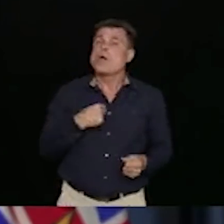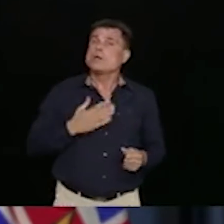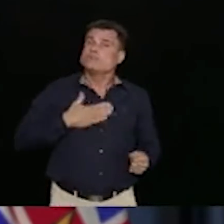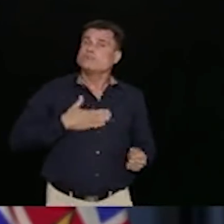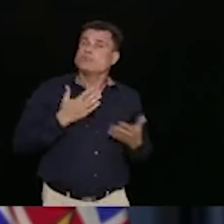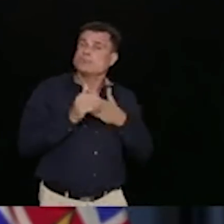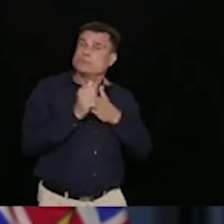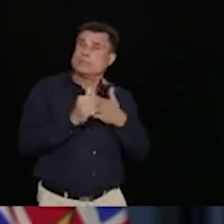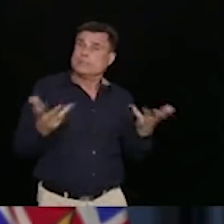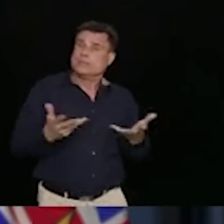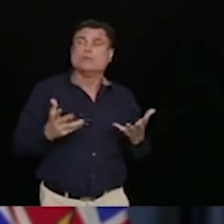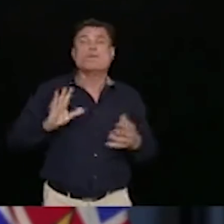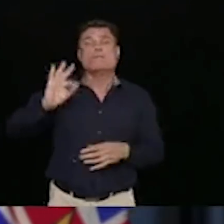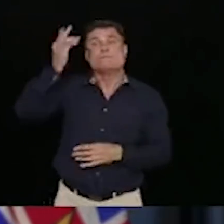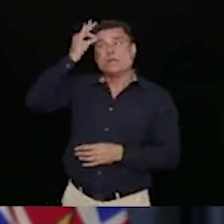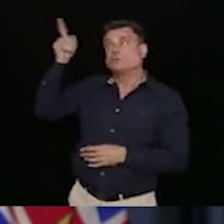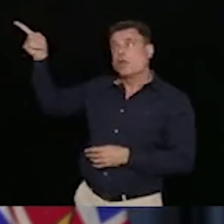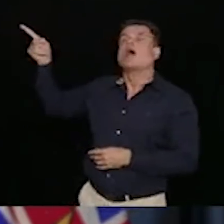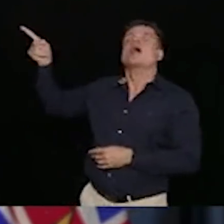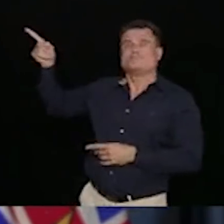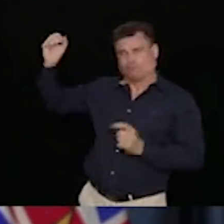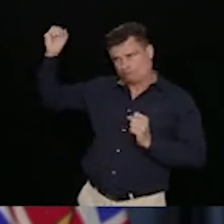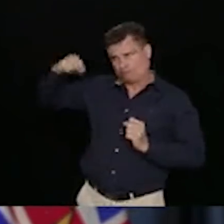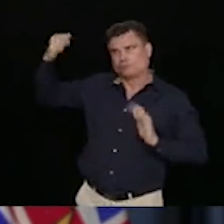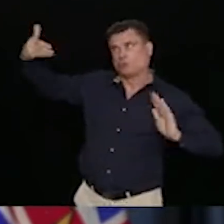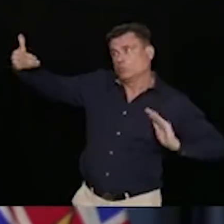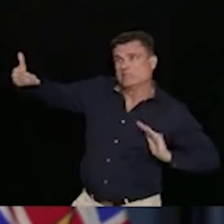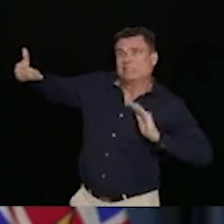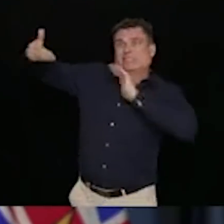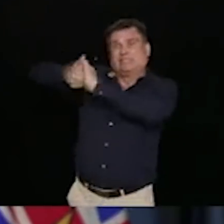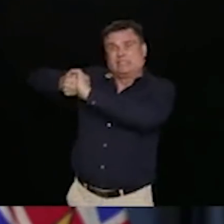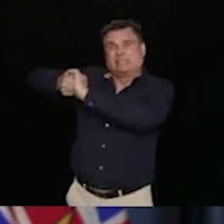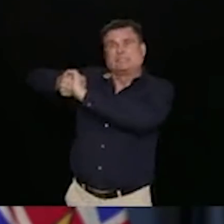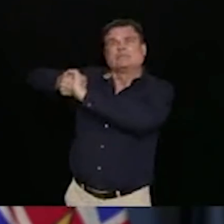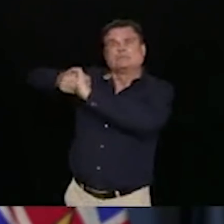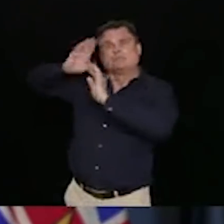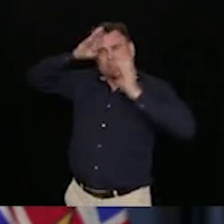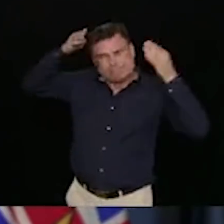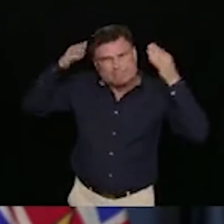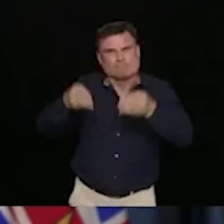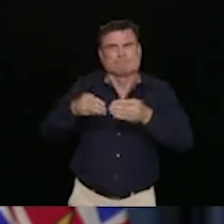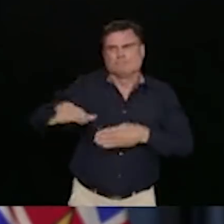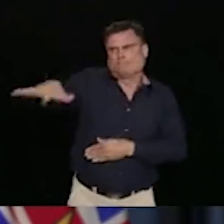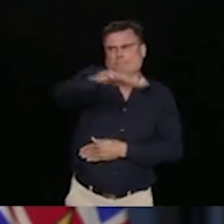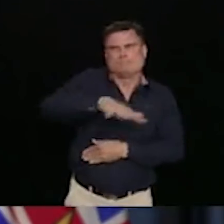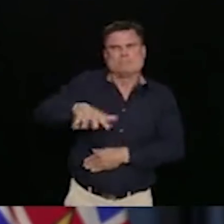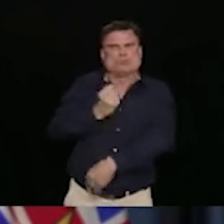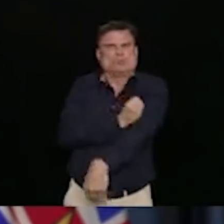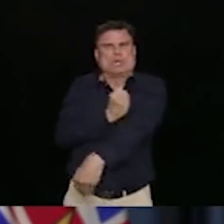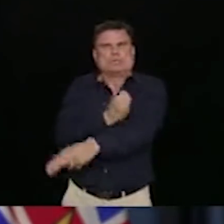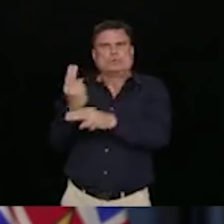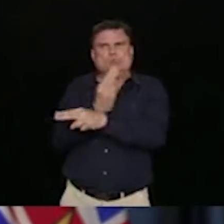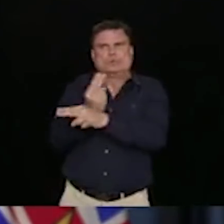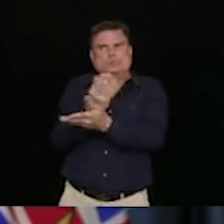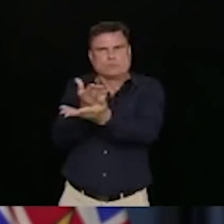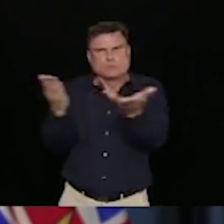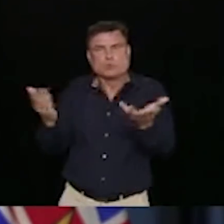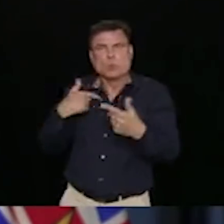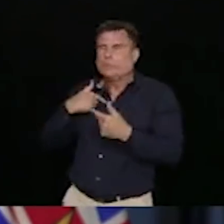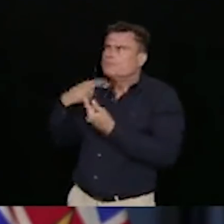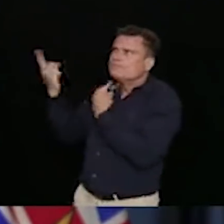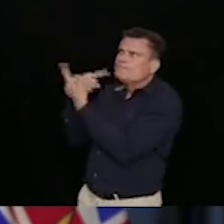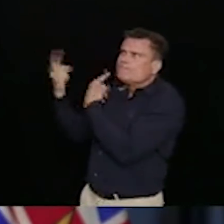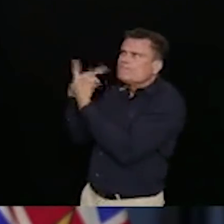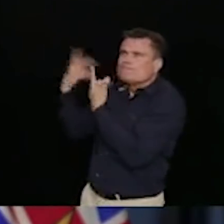join with me once we move through this restart period and start to focus on the suggestions that are many throughout